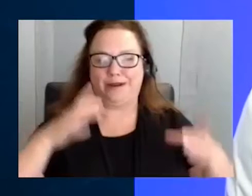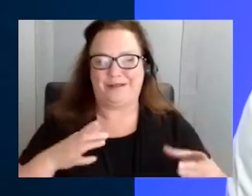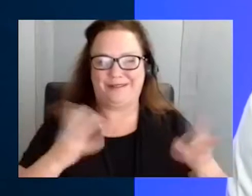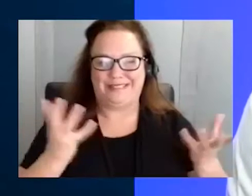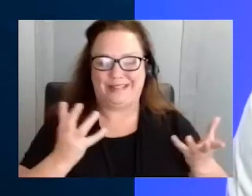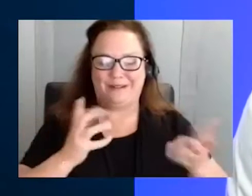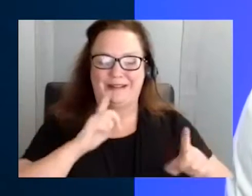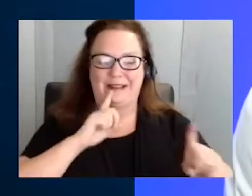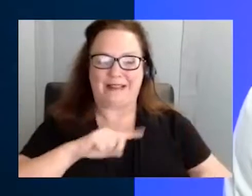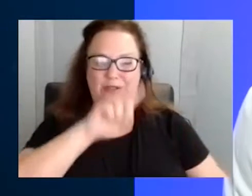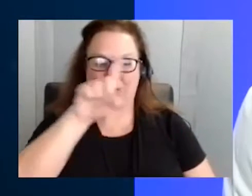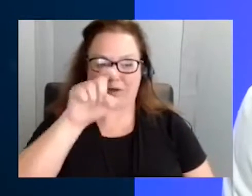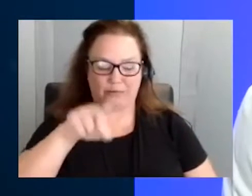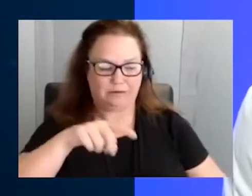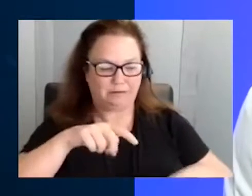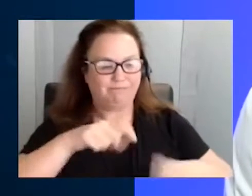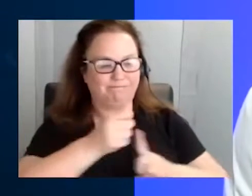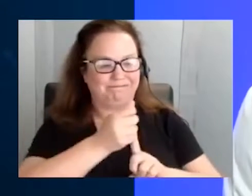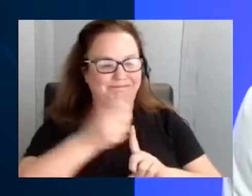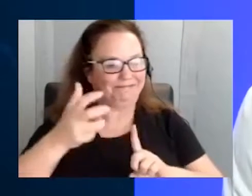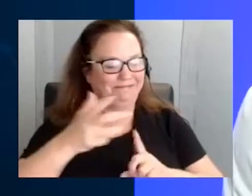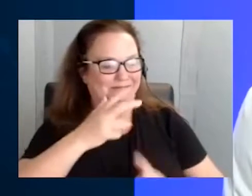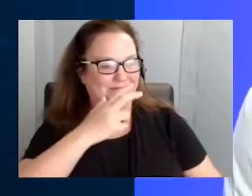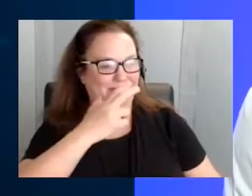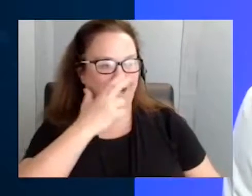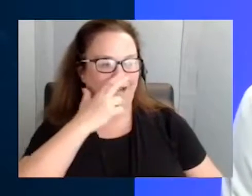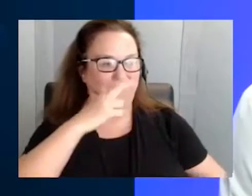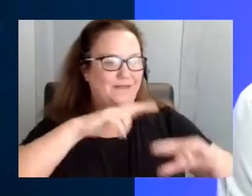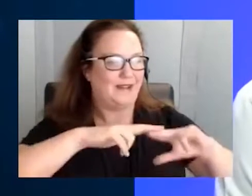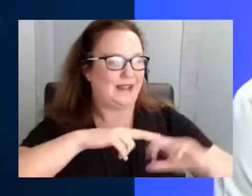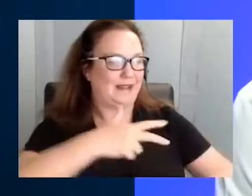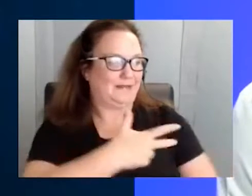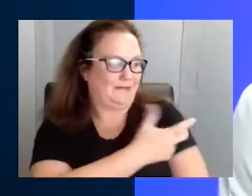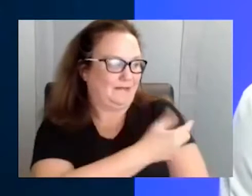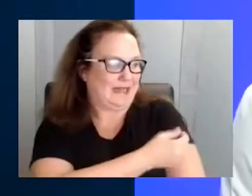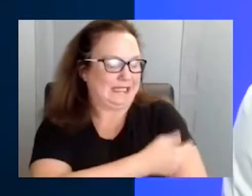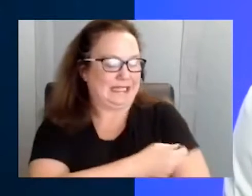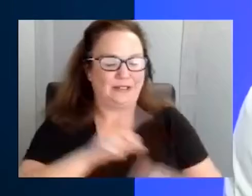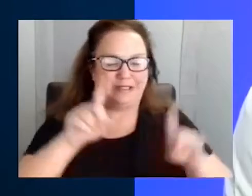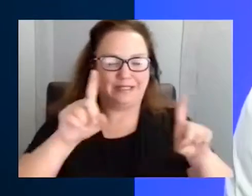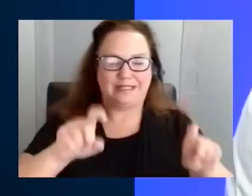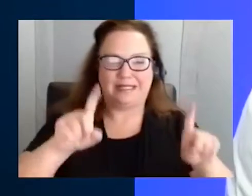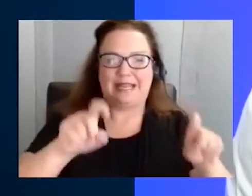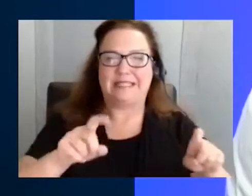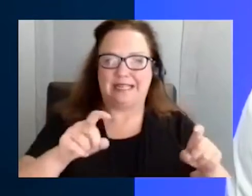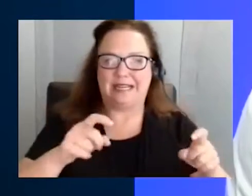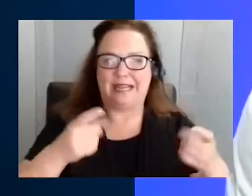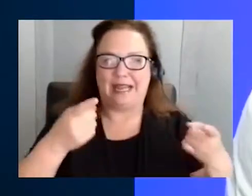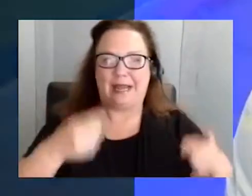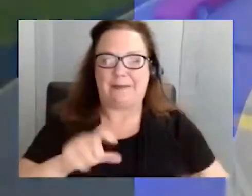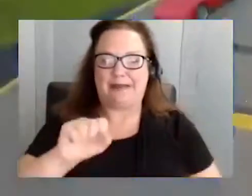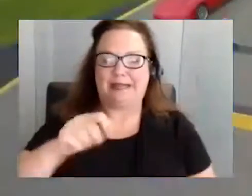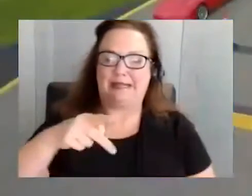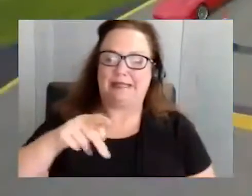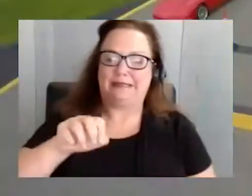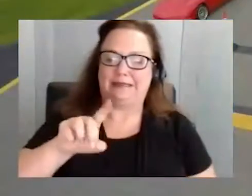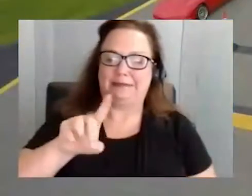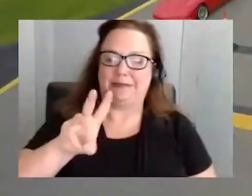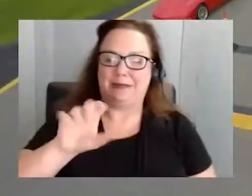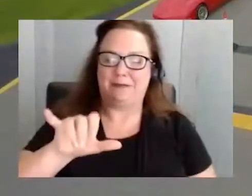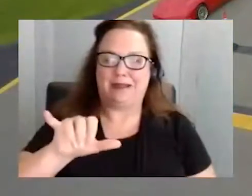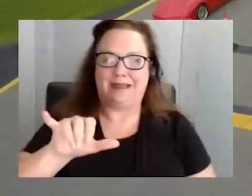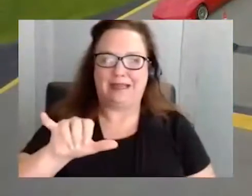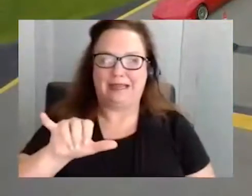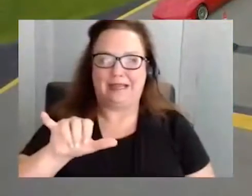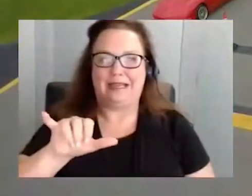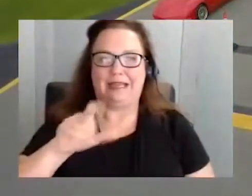She has details of a fun vaccination and testing event happening at the Speedway this weekend. Hint, if you've